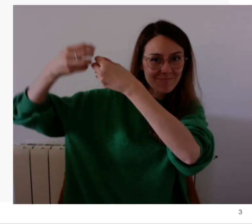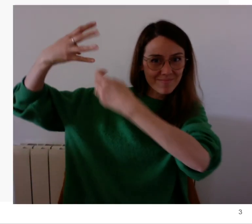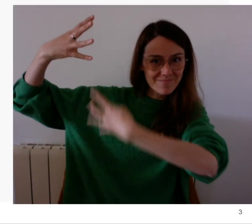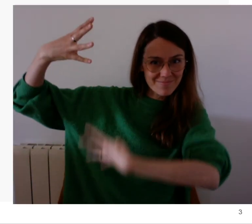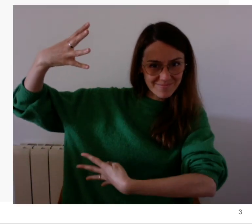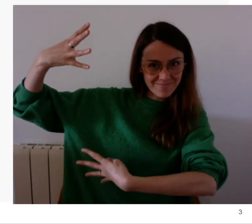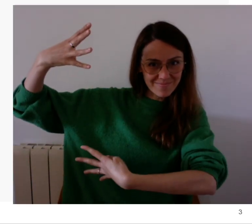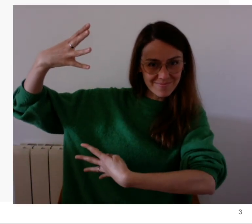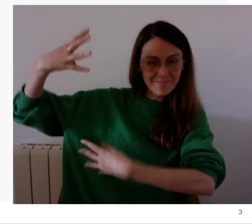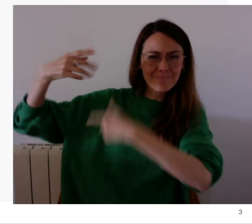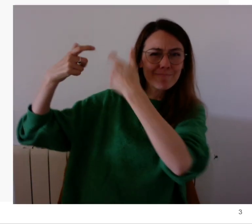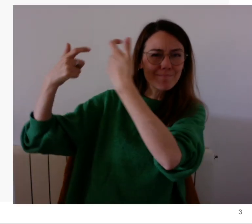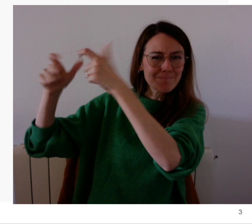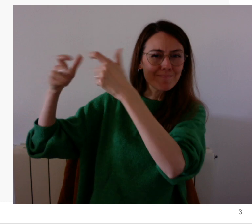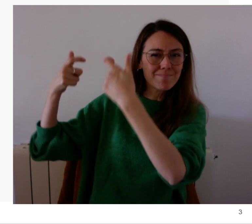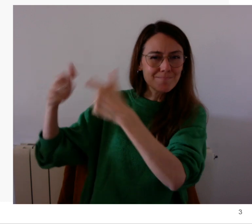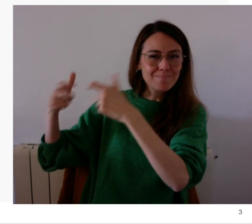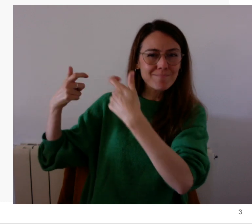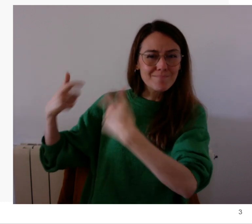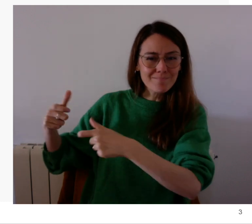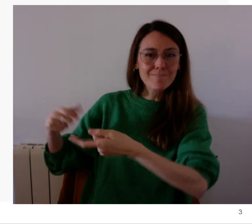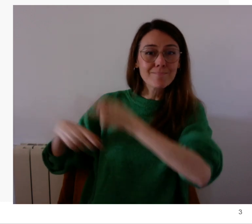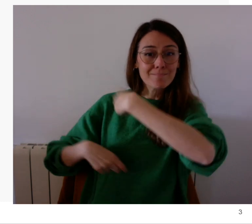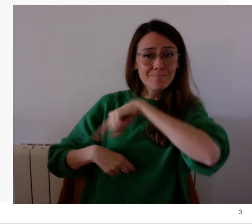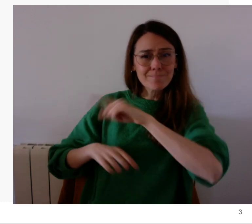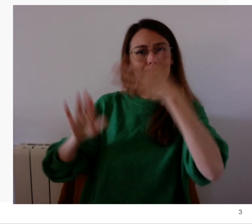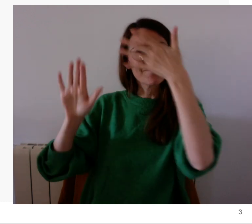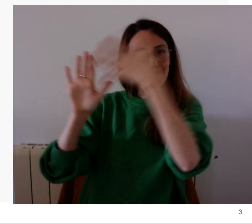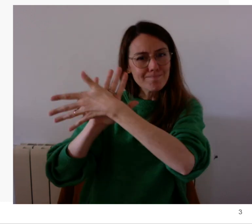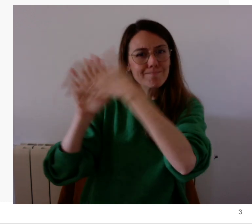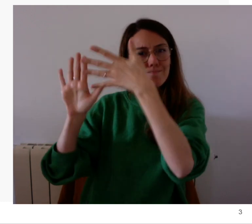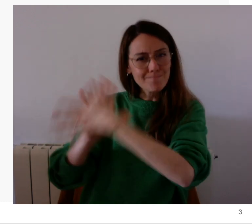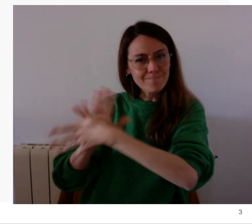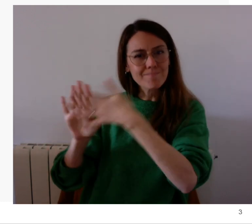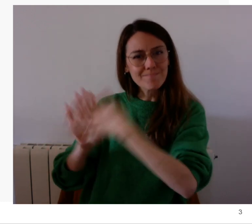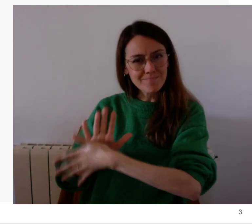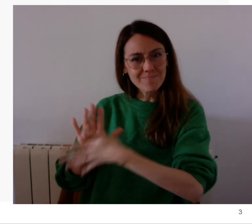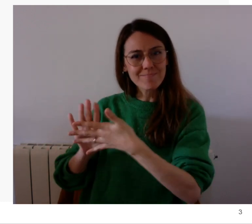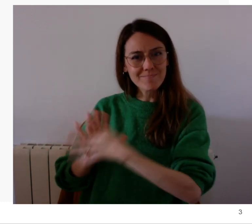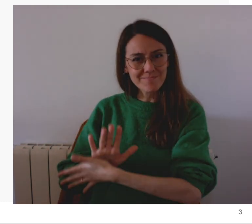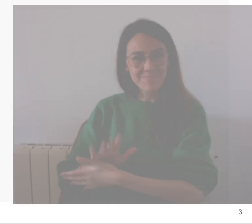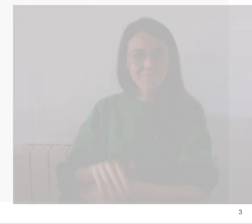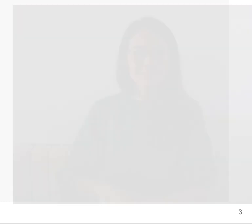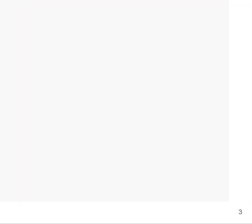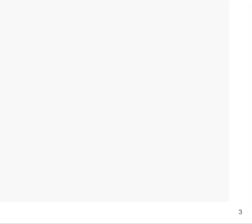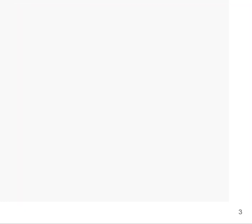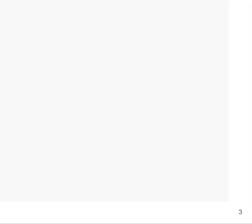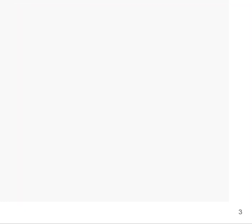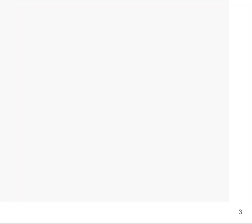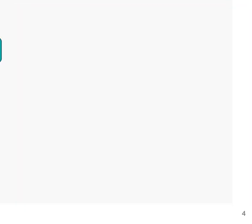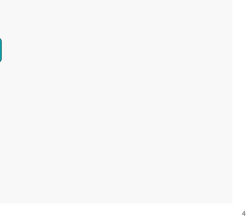And here you have an overview of what we're going to present today in this talk.